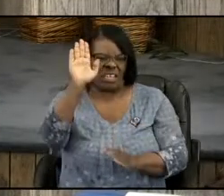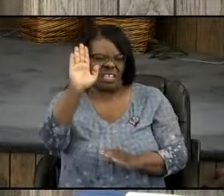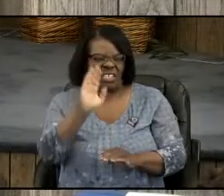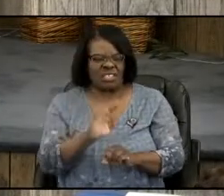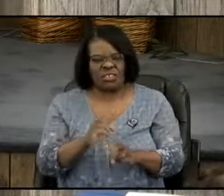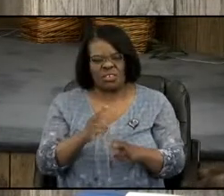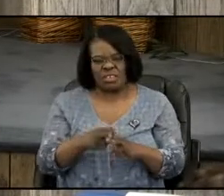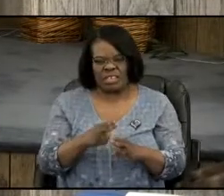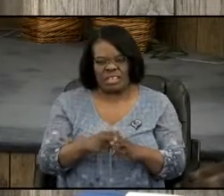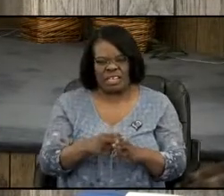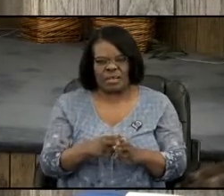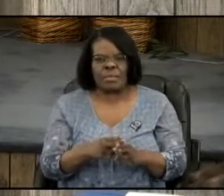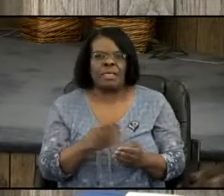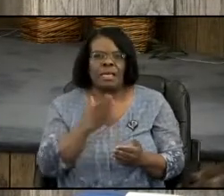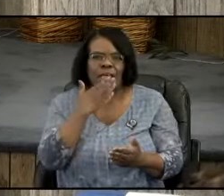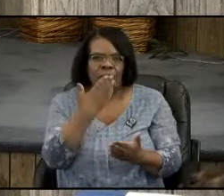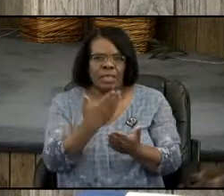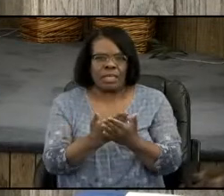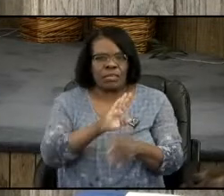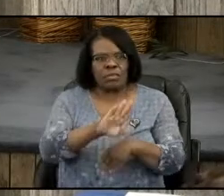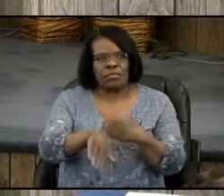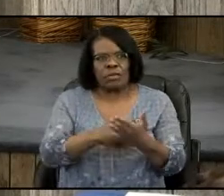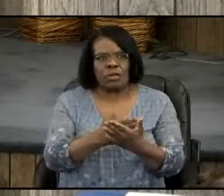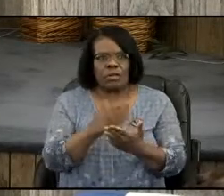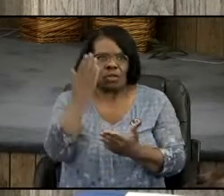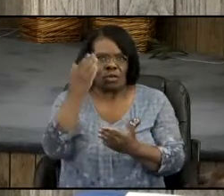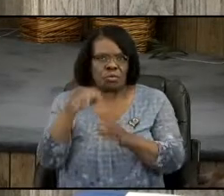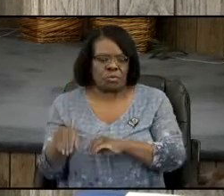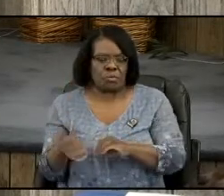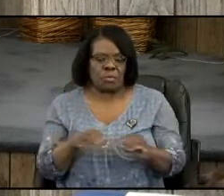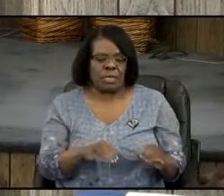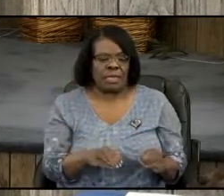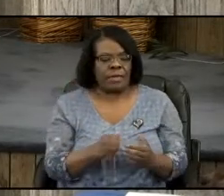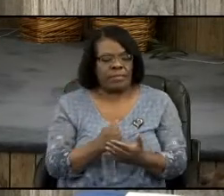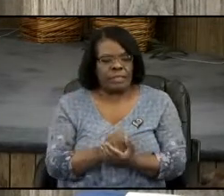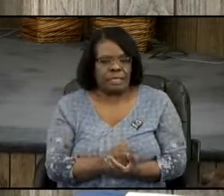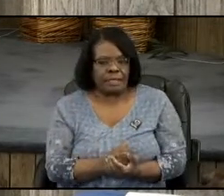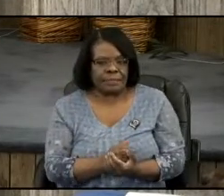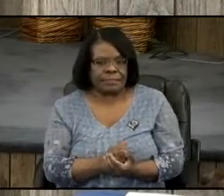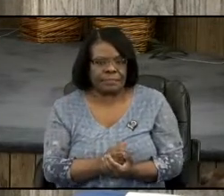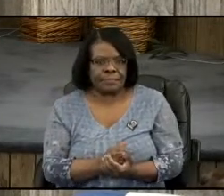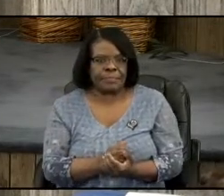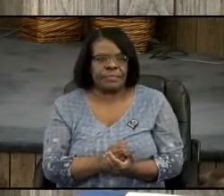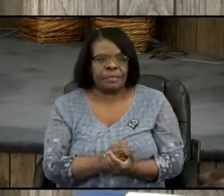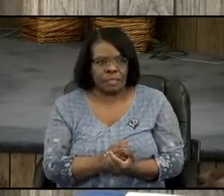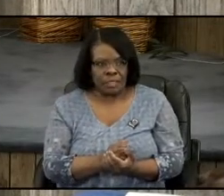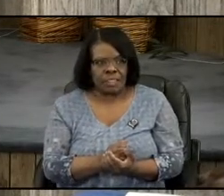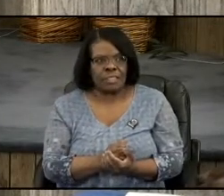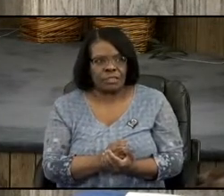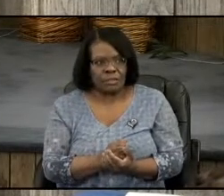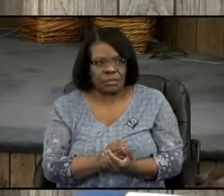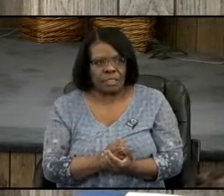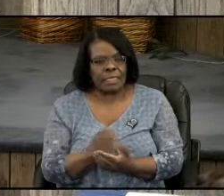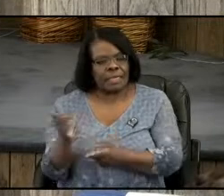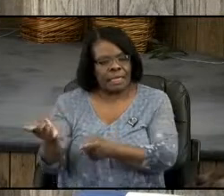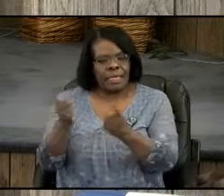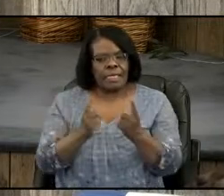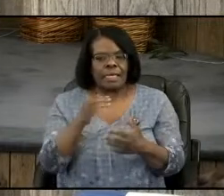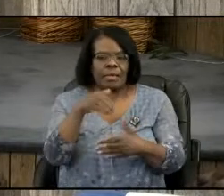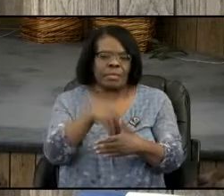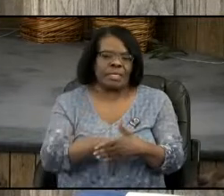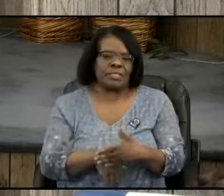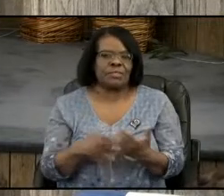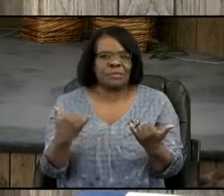you for all that you have done for us. And that, Father, what you're going to do for us, each one that came into this sanctuary